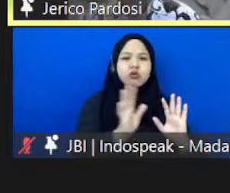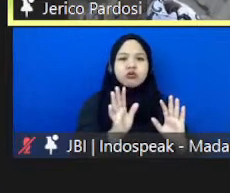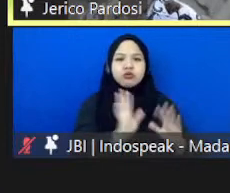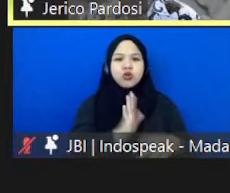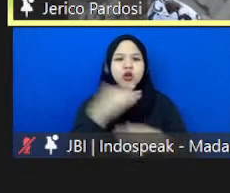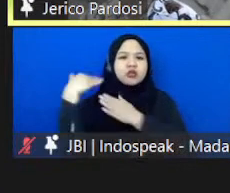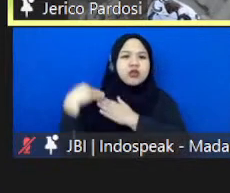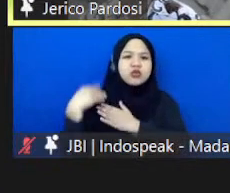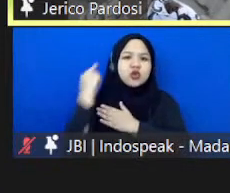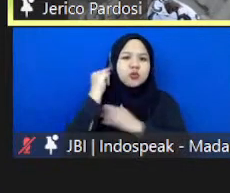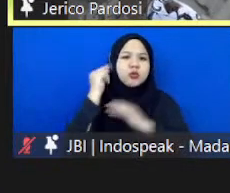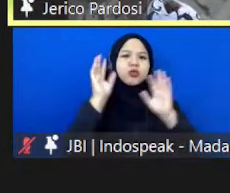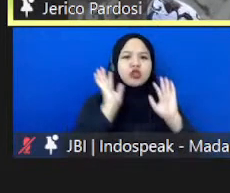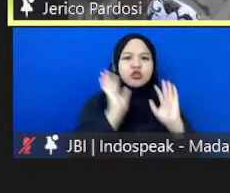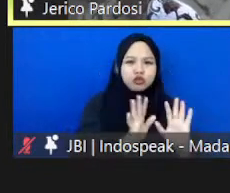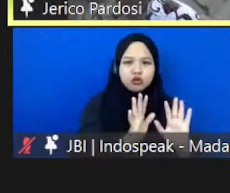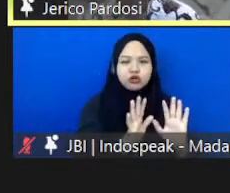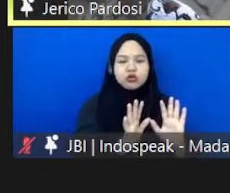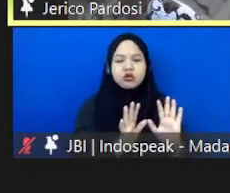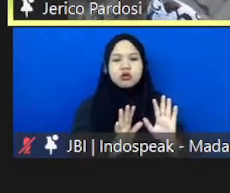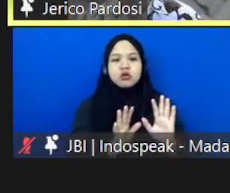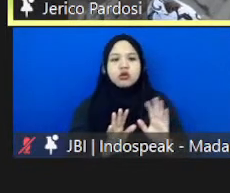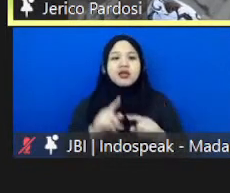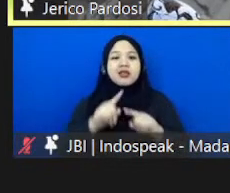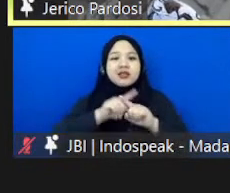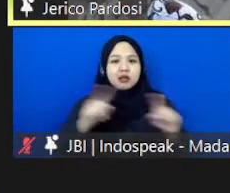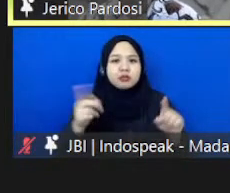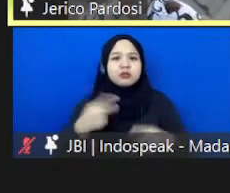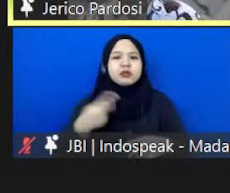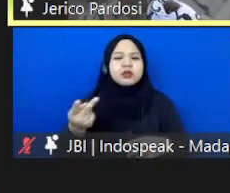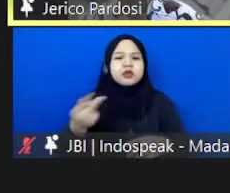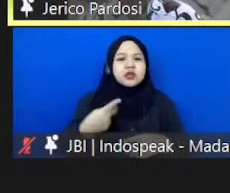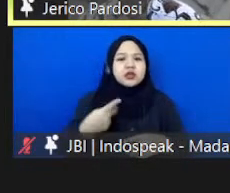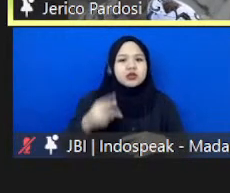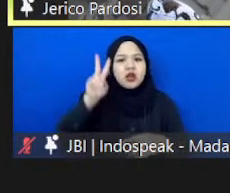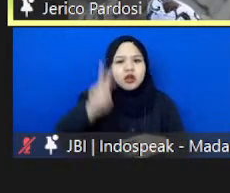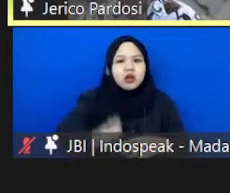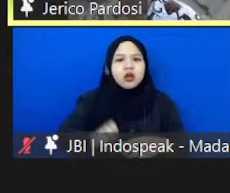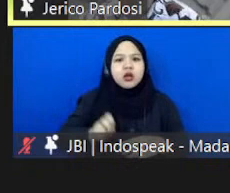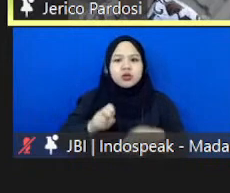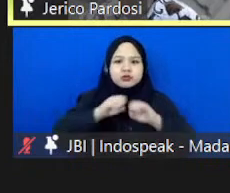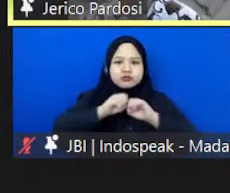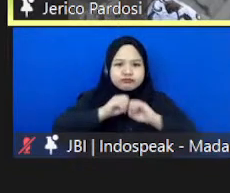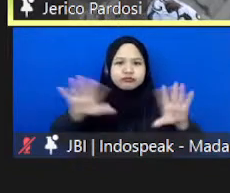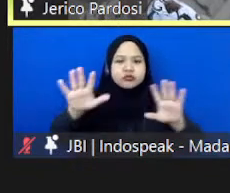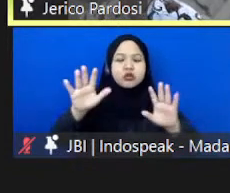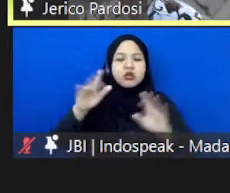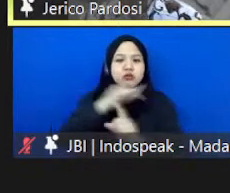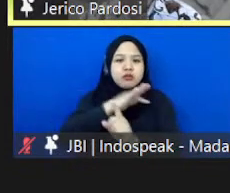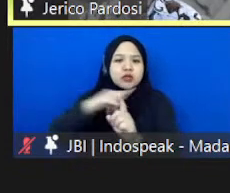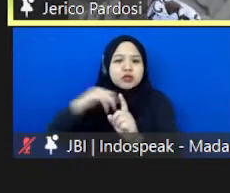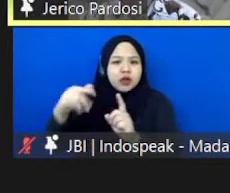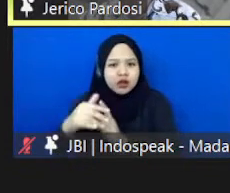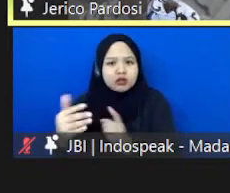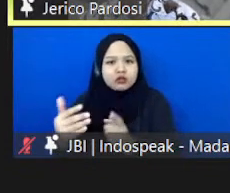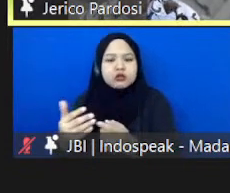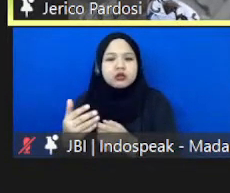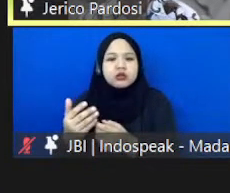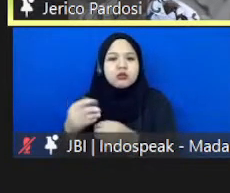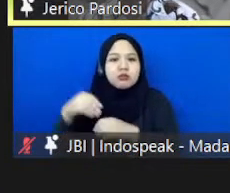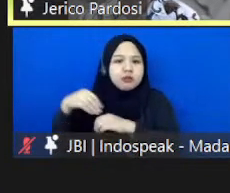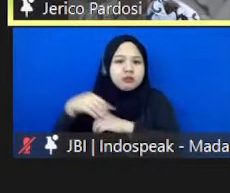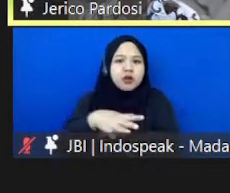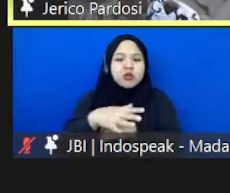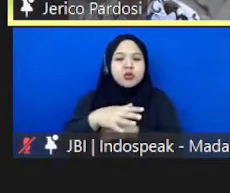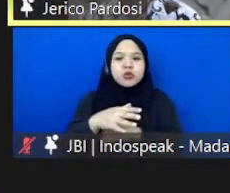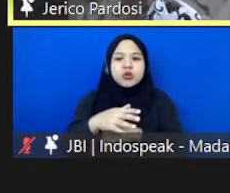to their pregnancy and childbirth. Nevertheless, we need to acknowledge the strong influence from the community that will influence the maternal